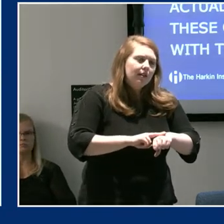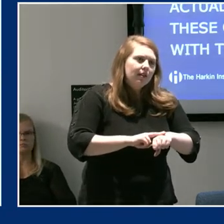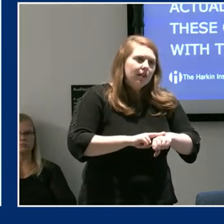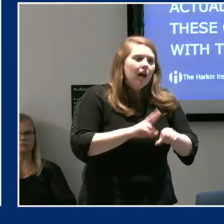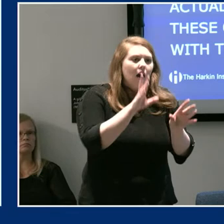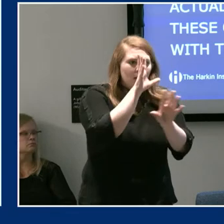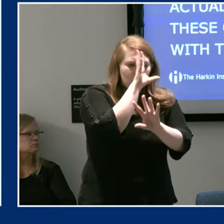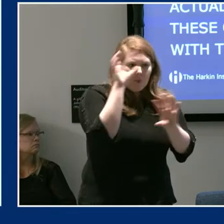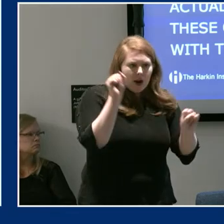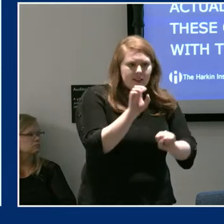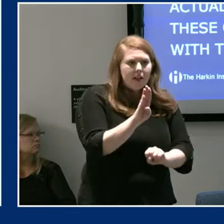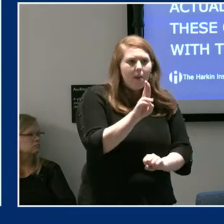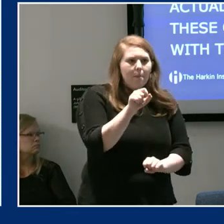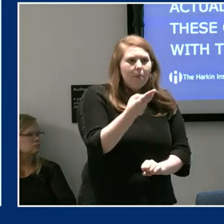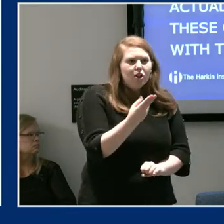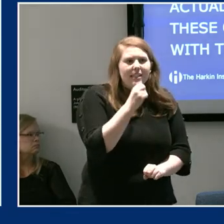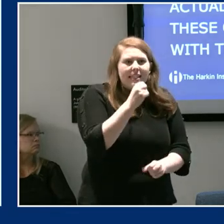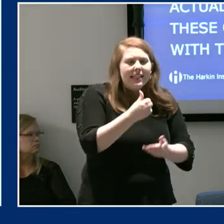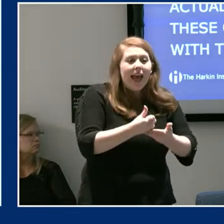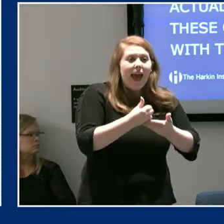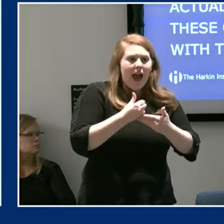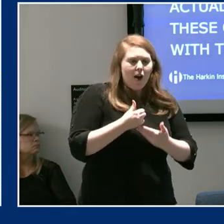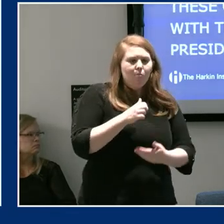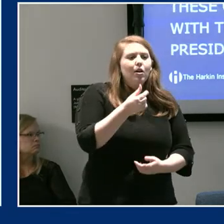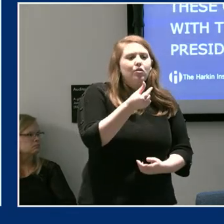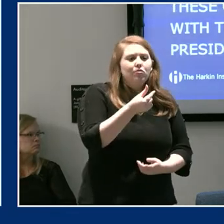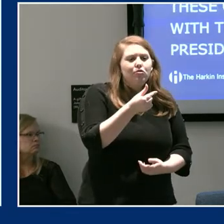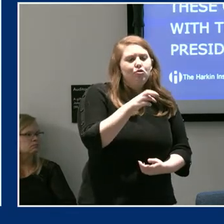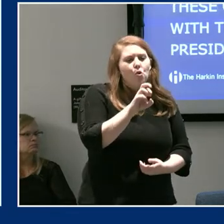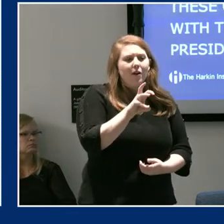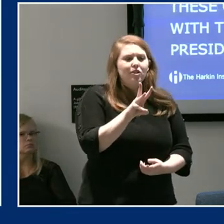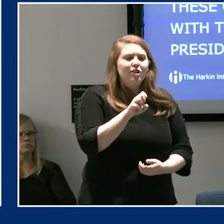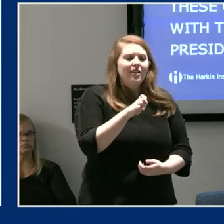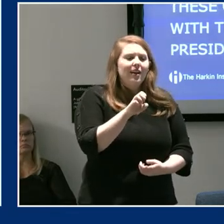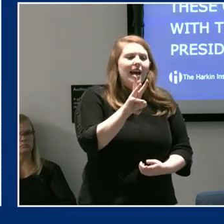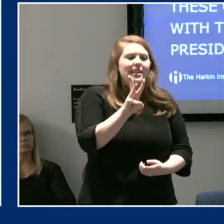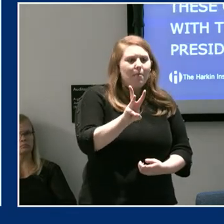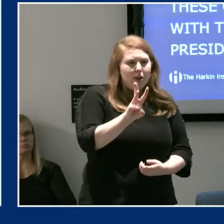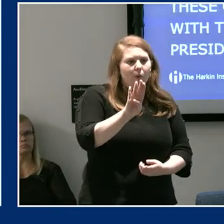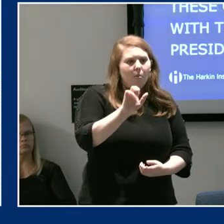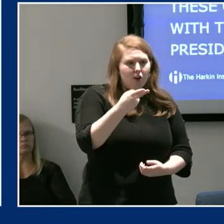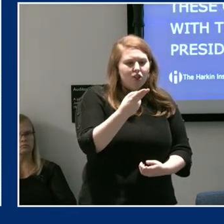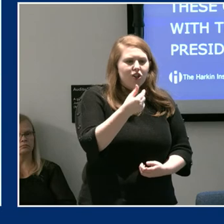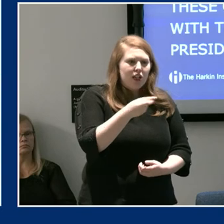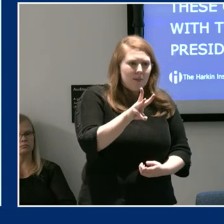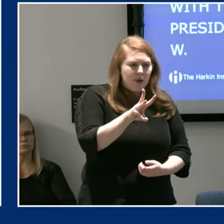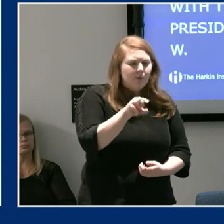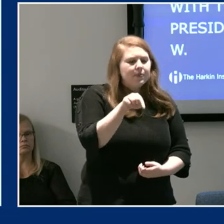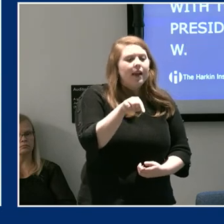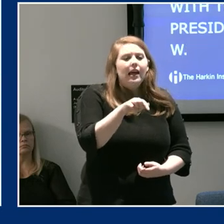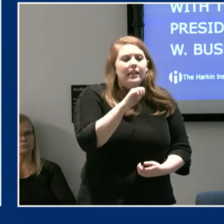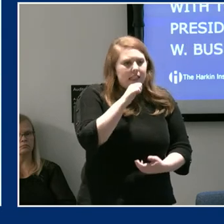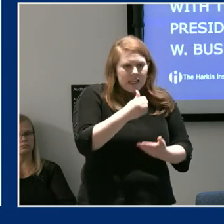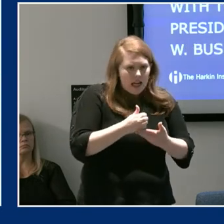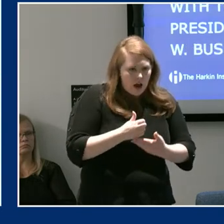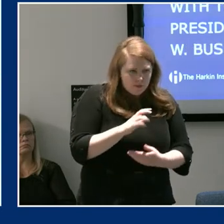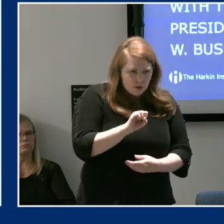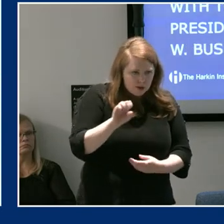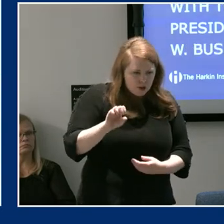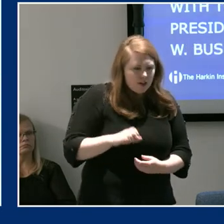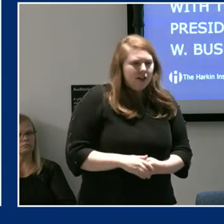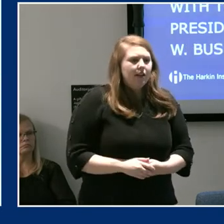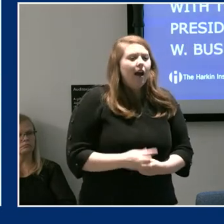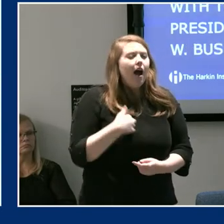President Bush didn't do us any favors, George W. Bush, when it comes to Social Security. I remember being in our conference